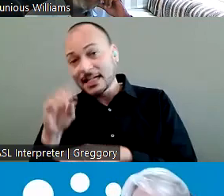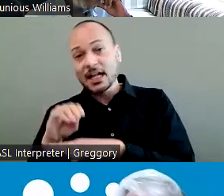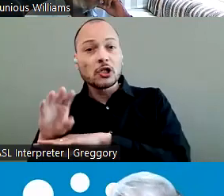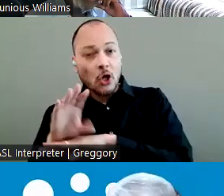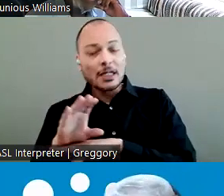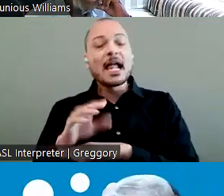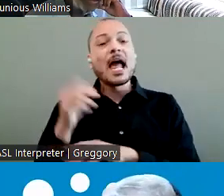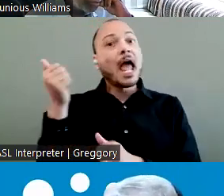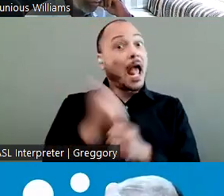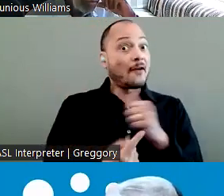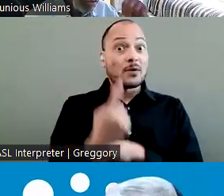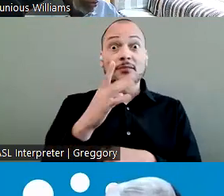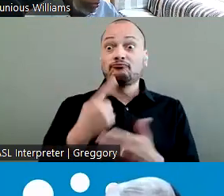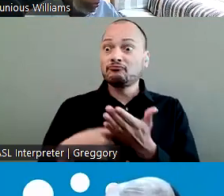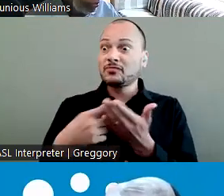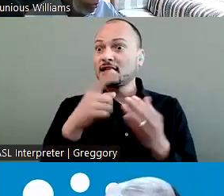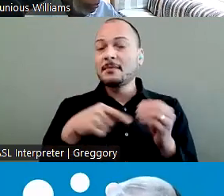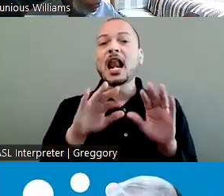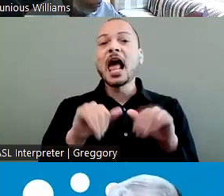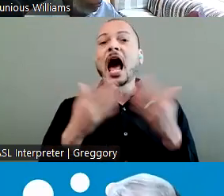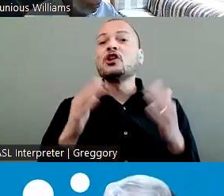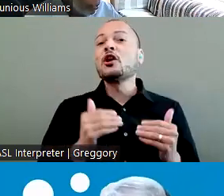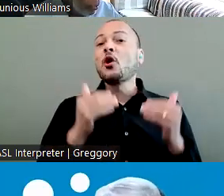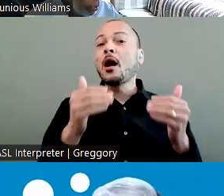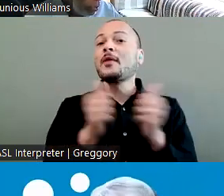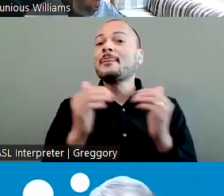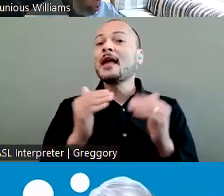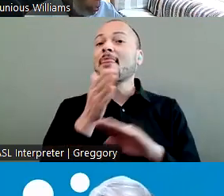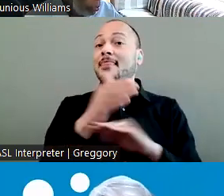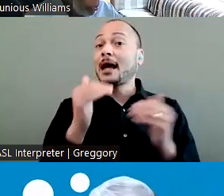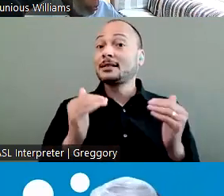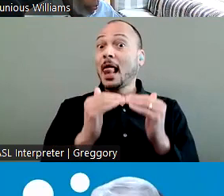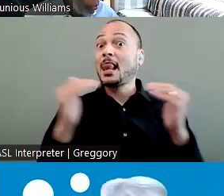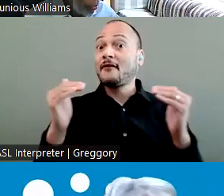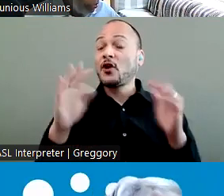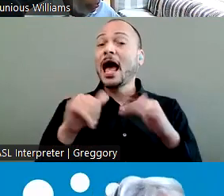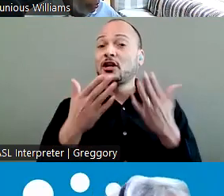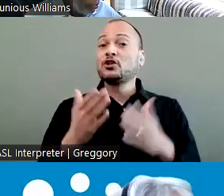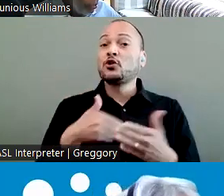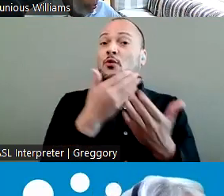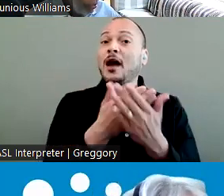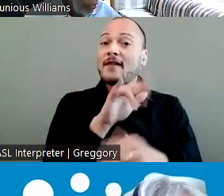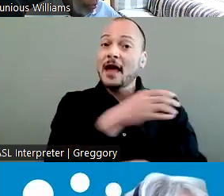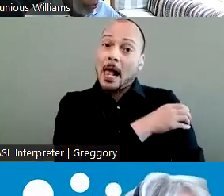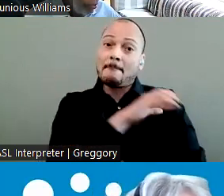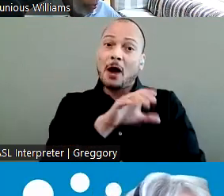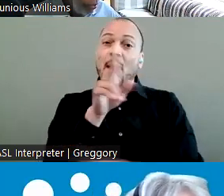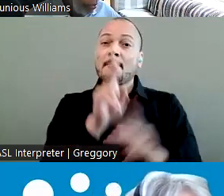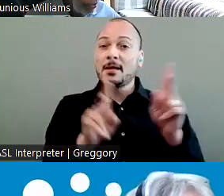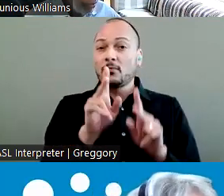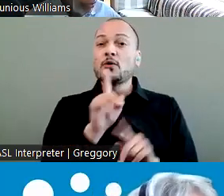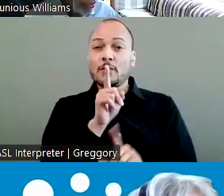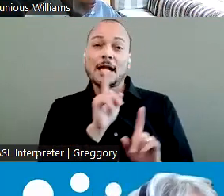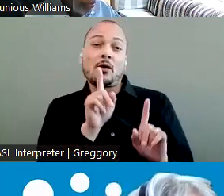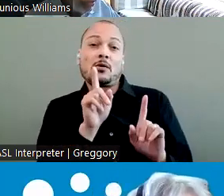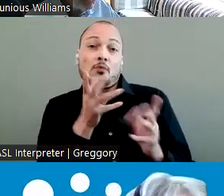and everyone talked about how to move to that next level, how to get to that empowerment, which is where people really want to go.